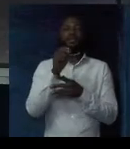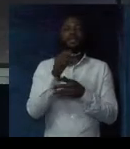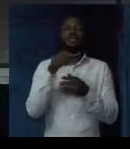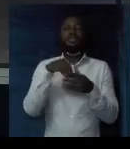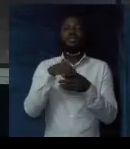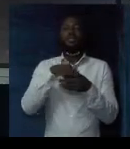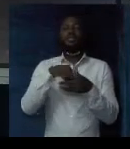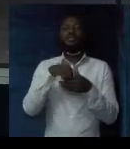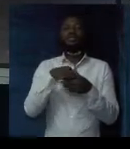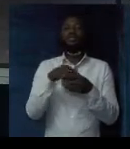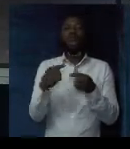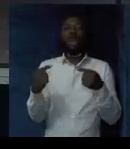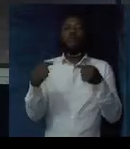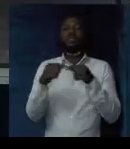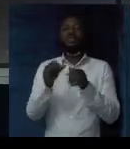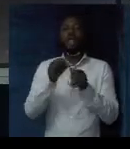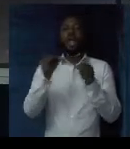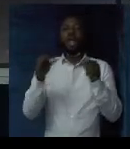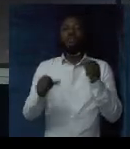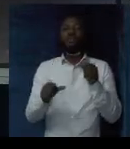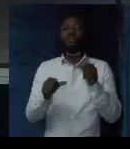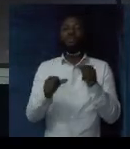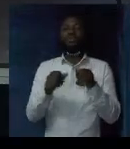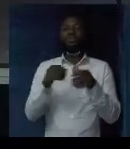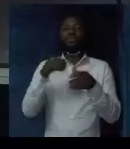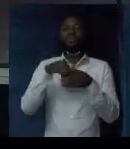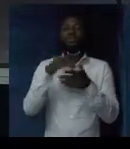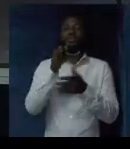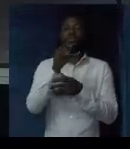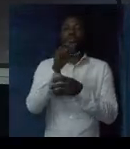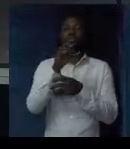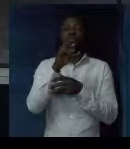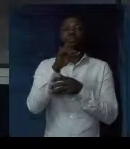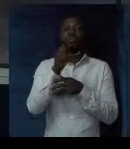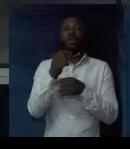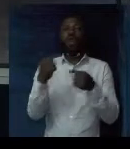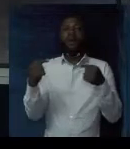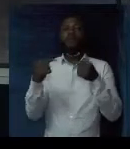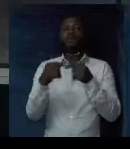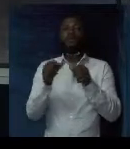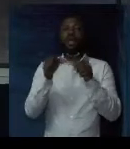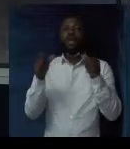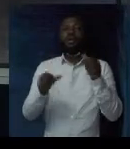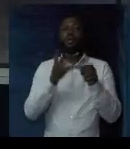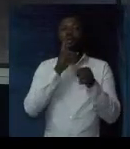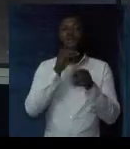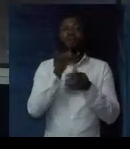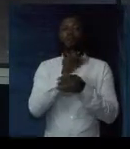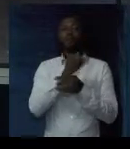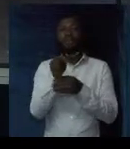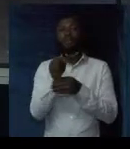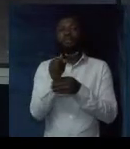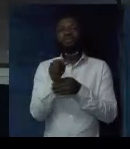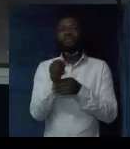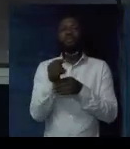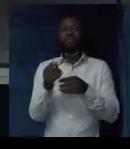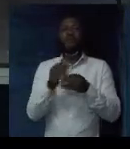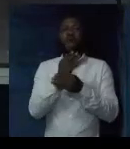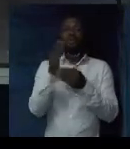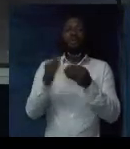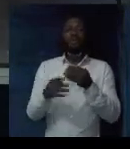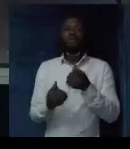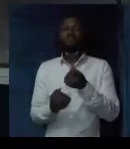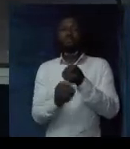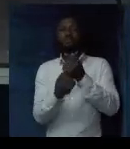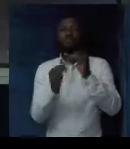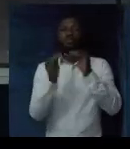Interior opposite angles are dash. You have to complete the statement. Interior opposite angles are dash. Are they complementary? Are they supplementary?